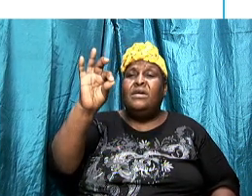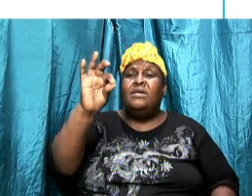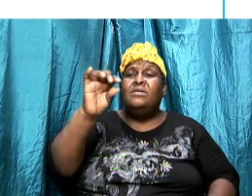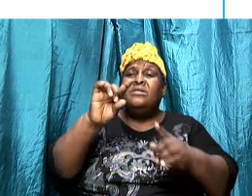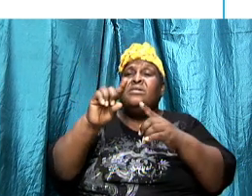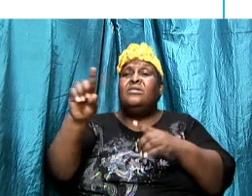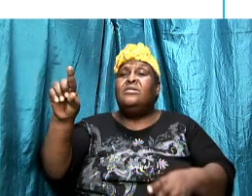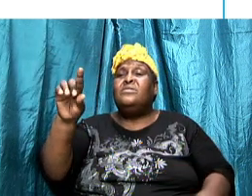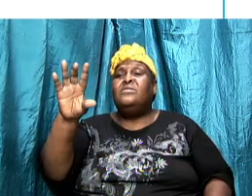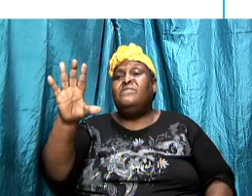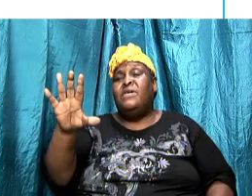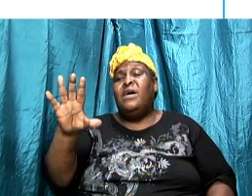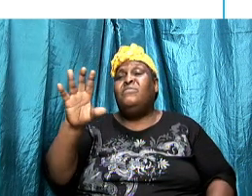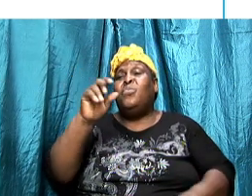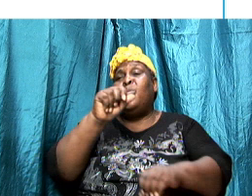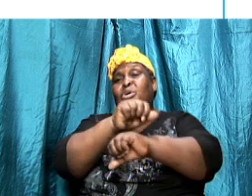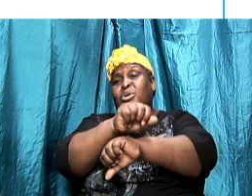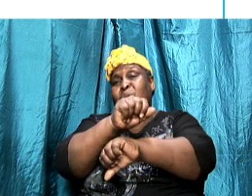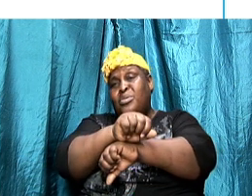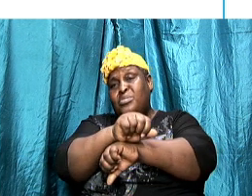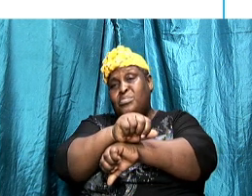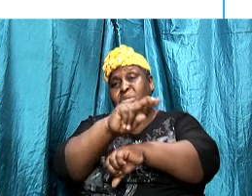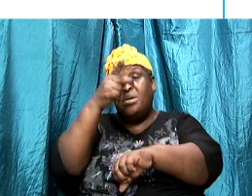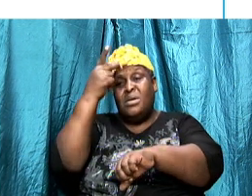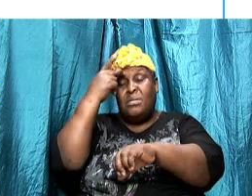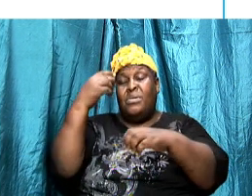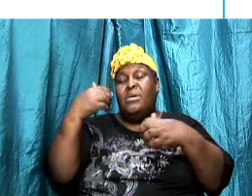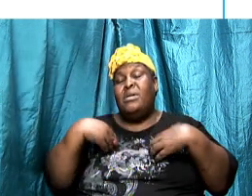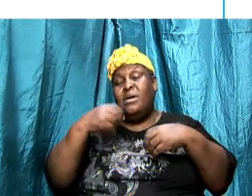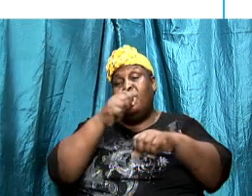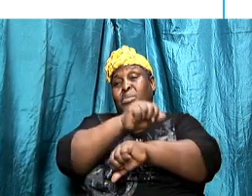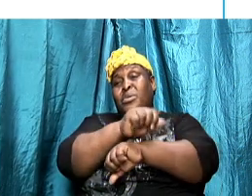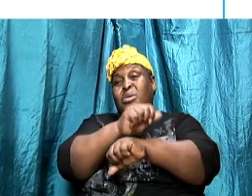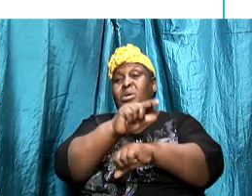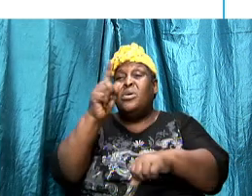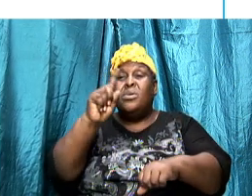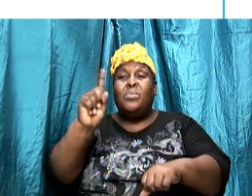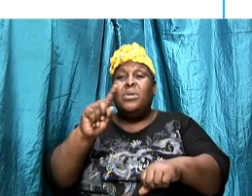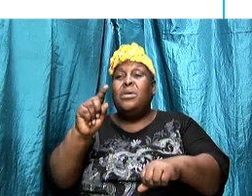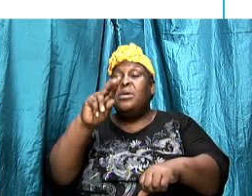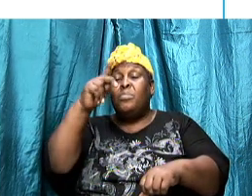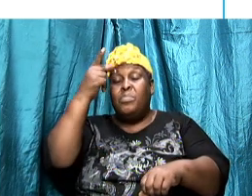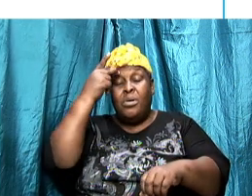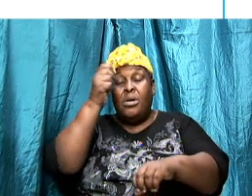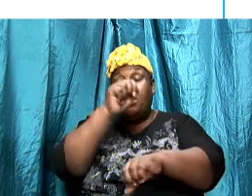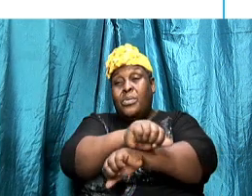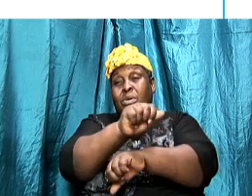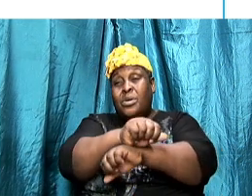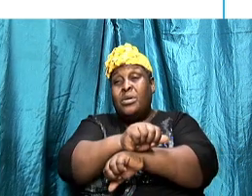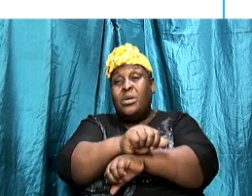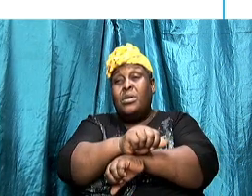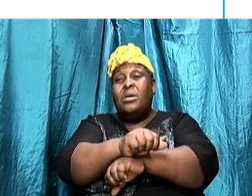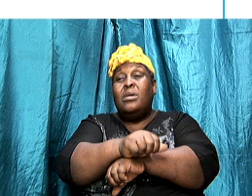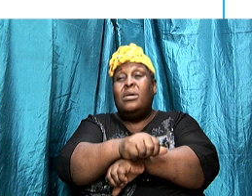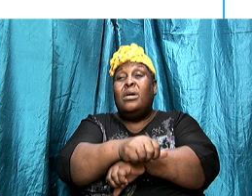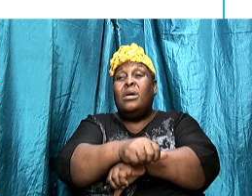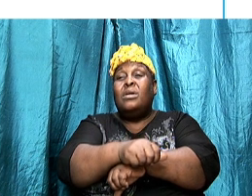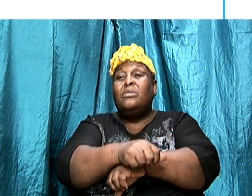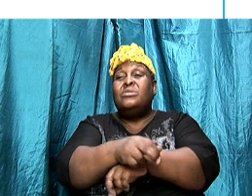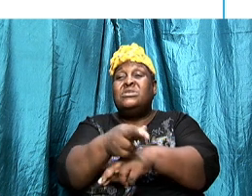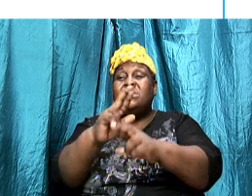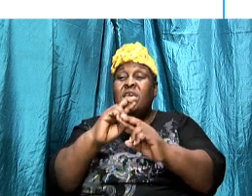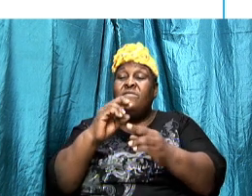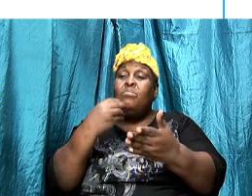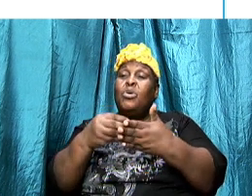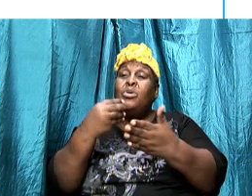maybe it wasn't a 9-to-5, but he had a job. He had a job where he worked and he earned, and he was able